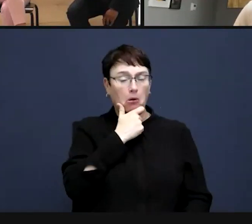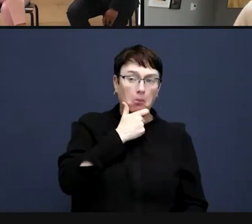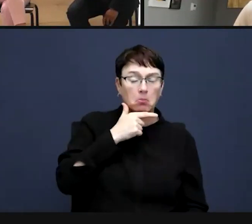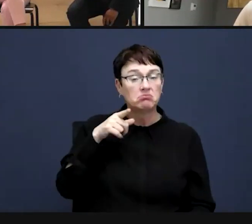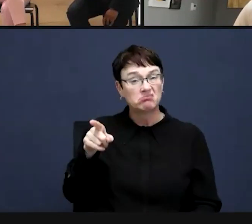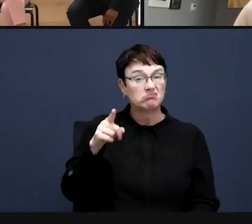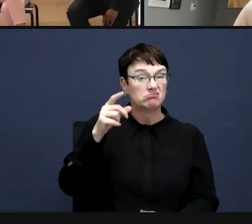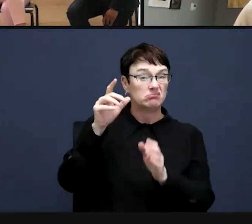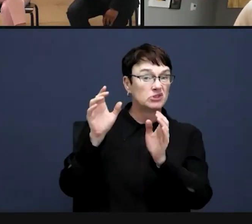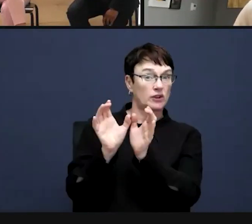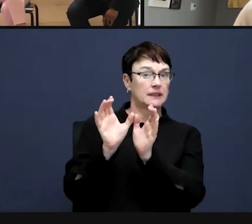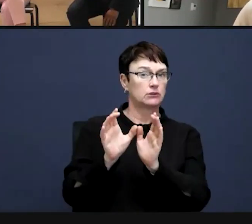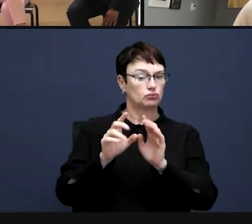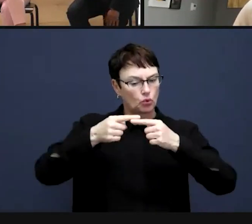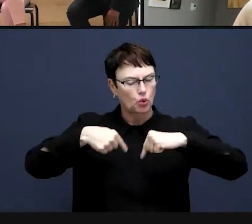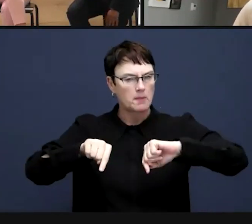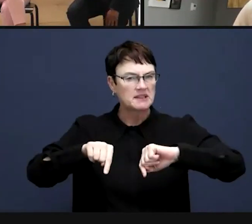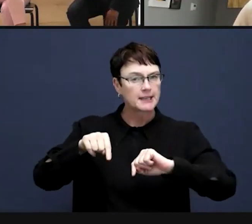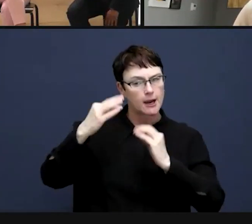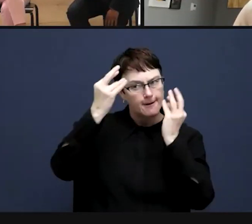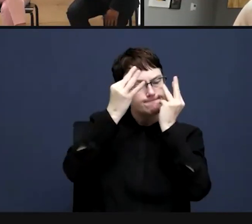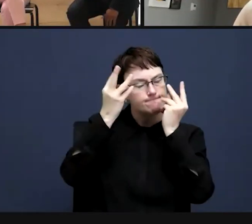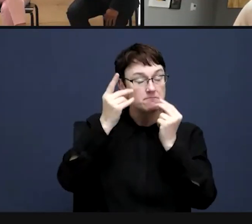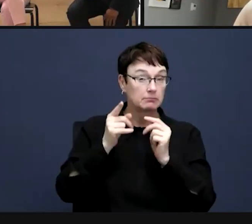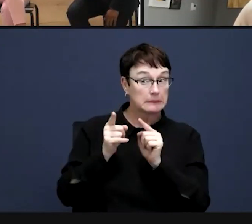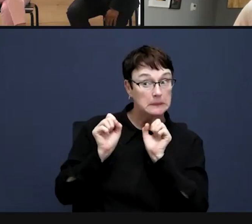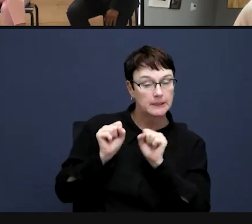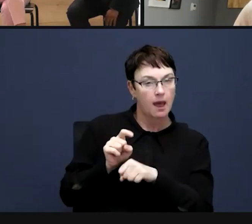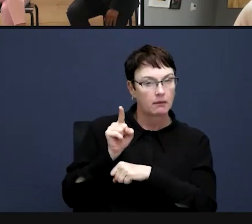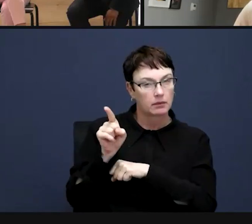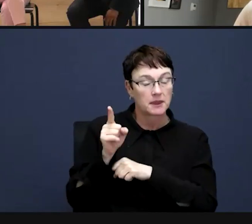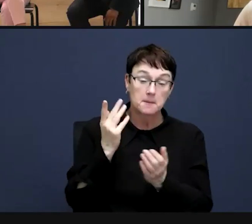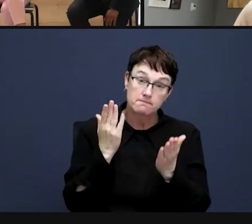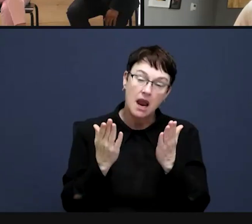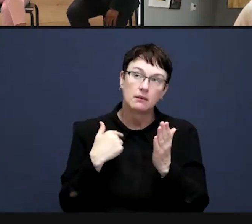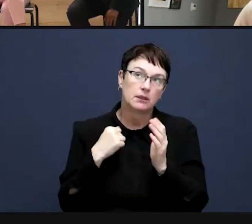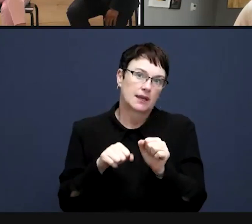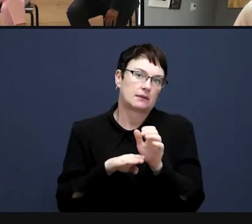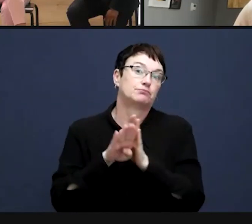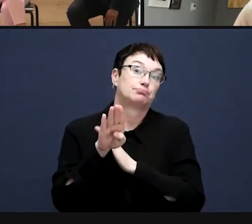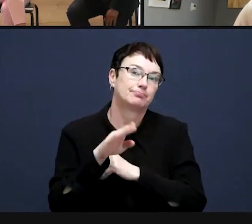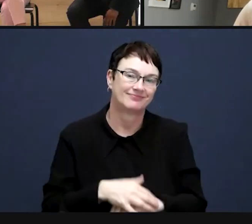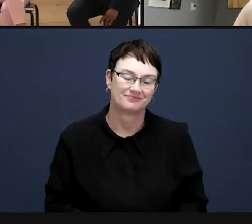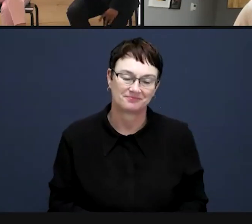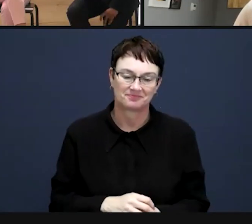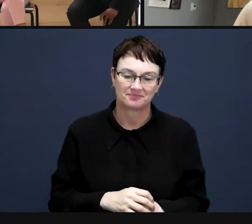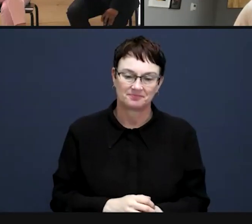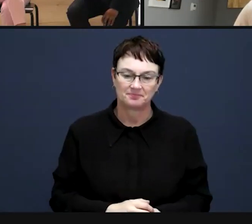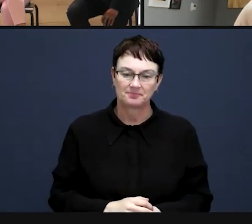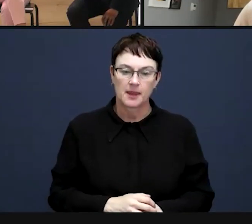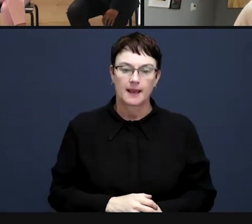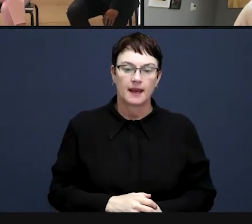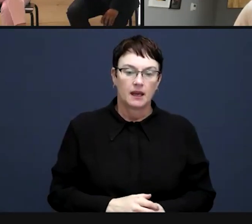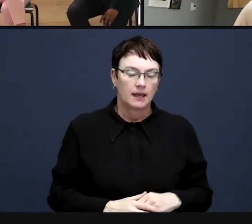how close we are in making it happen. So we have one question here.